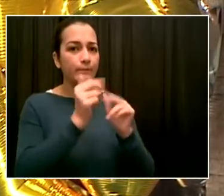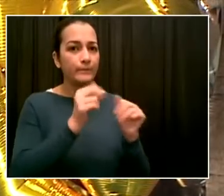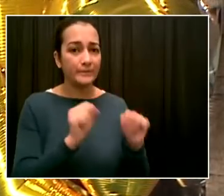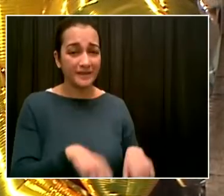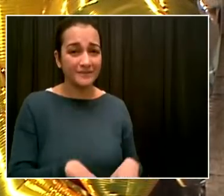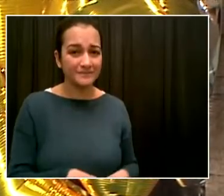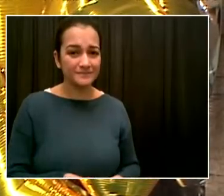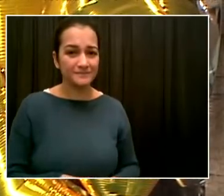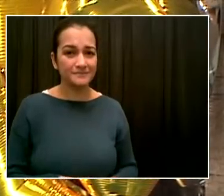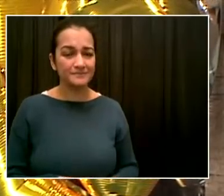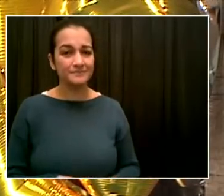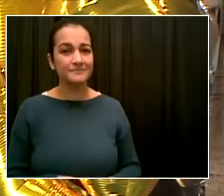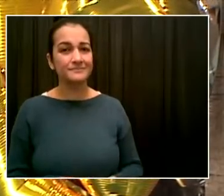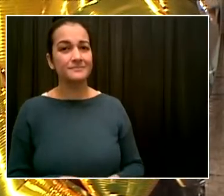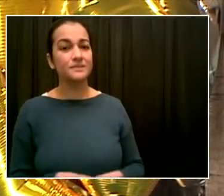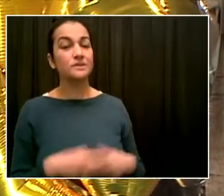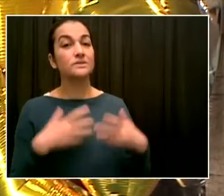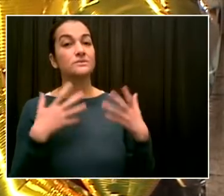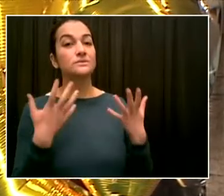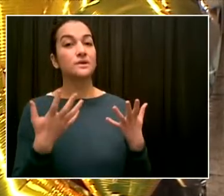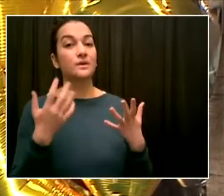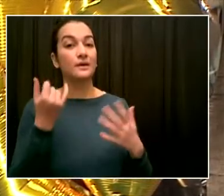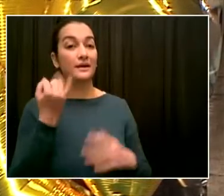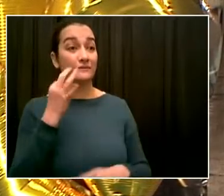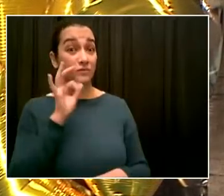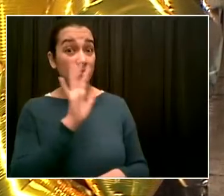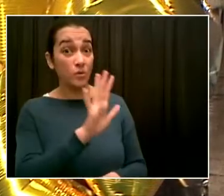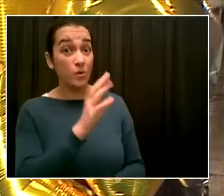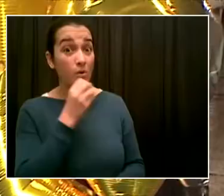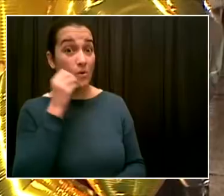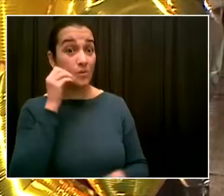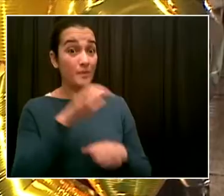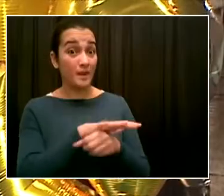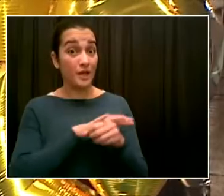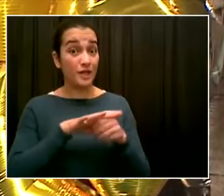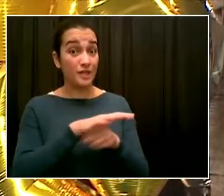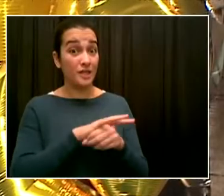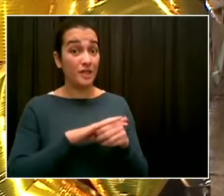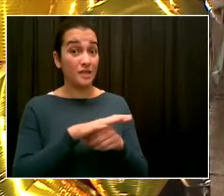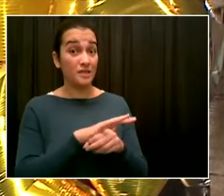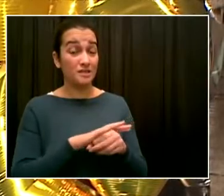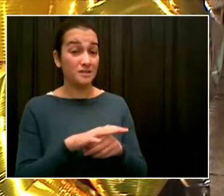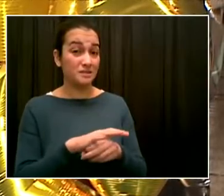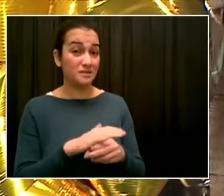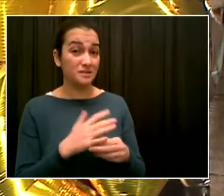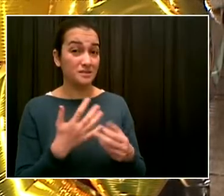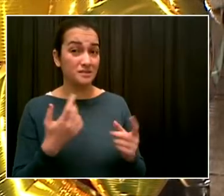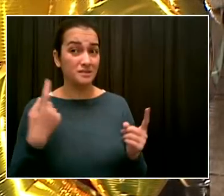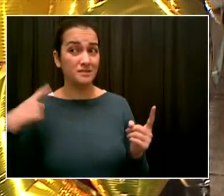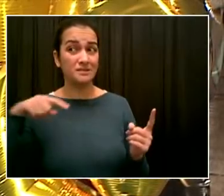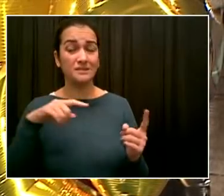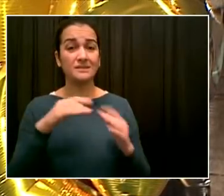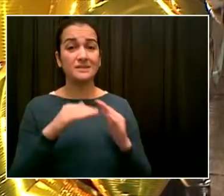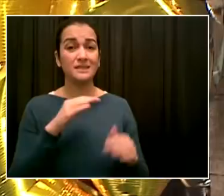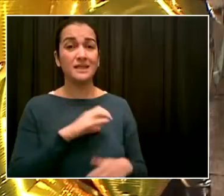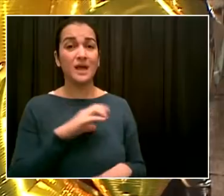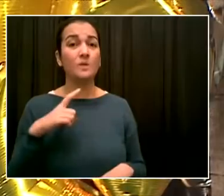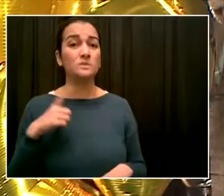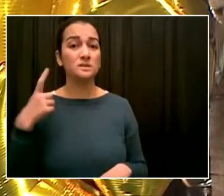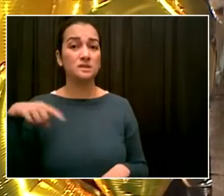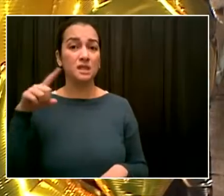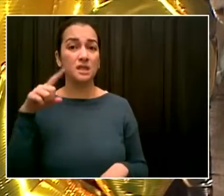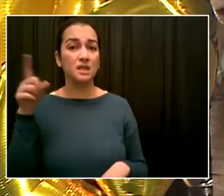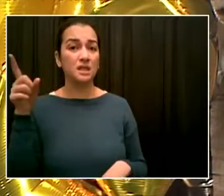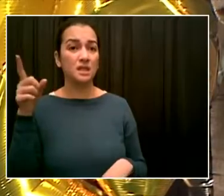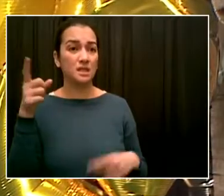this happened in your own district when you were a sitting council member? Well, I was a council member, Jillian, and